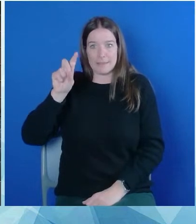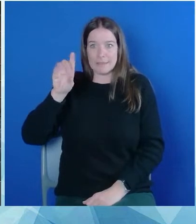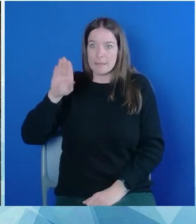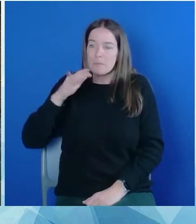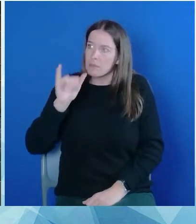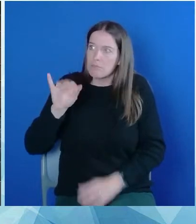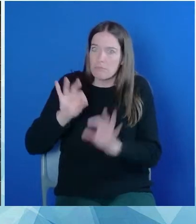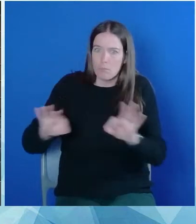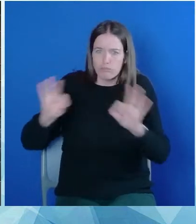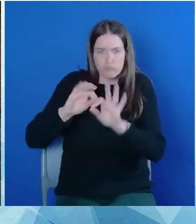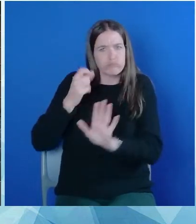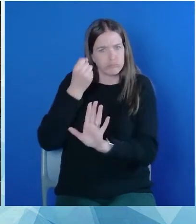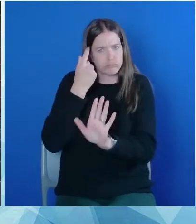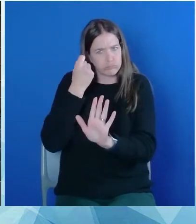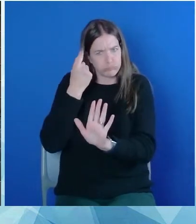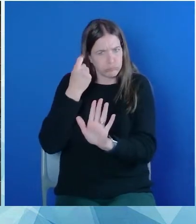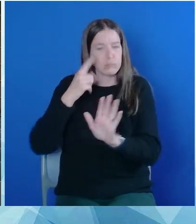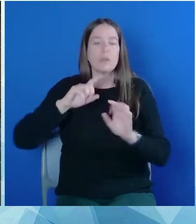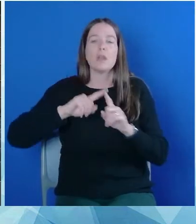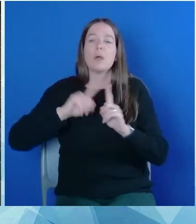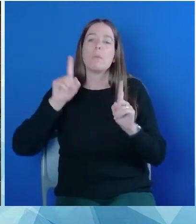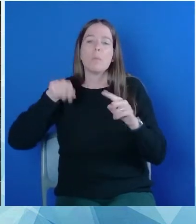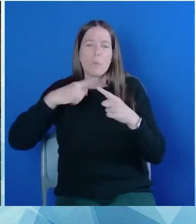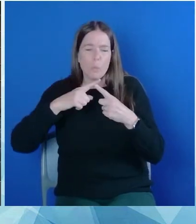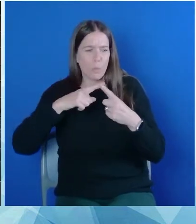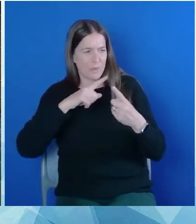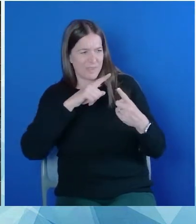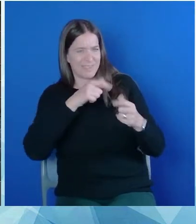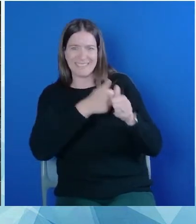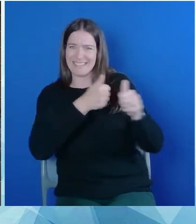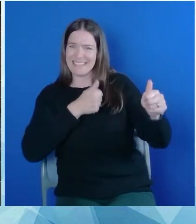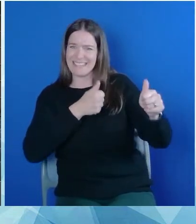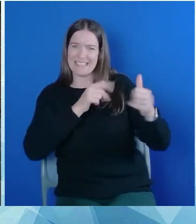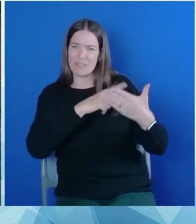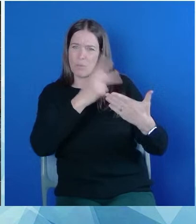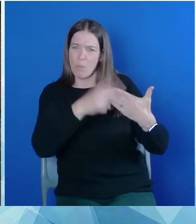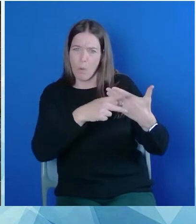a program has been making positive progress, why dismantle it?